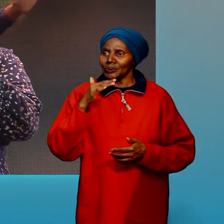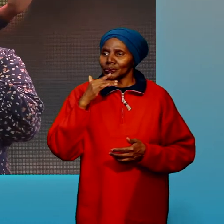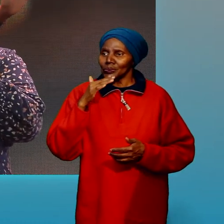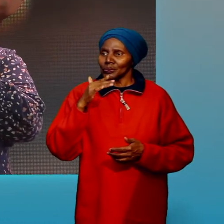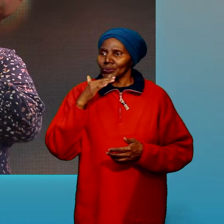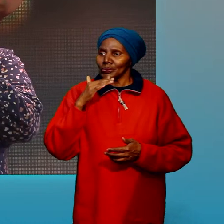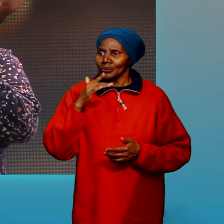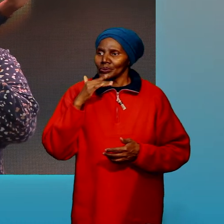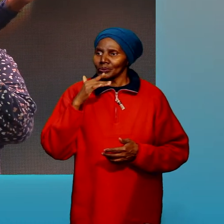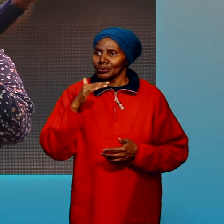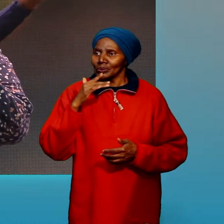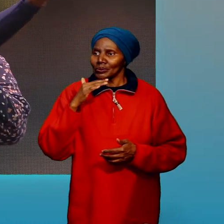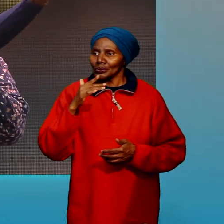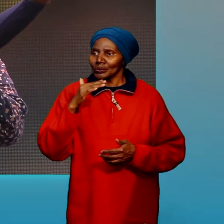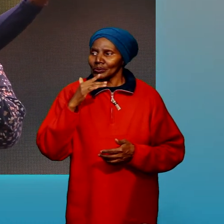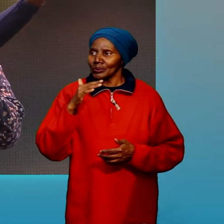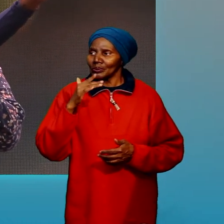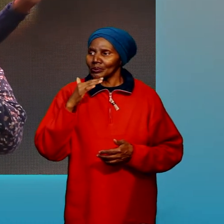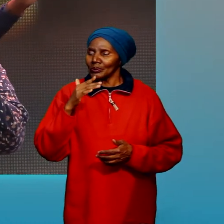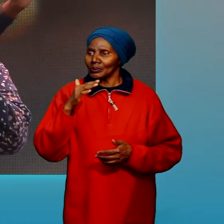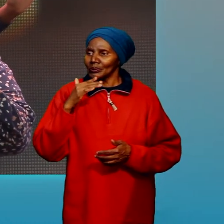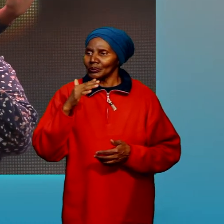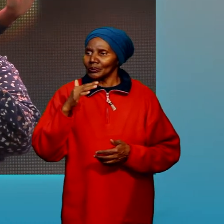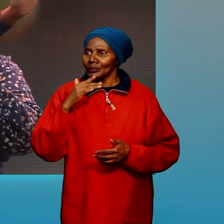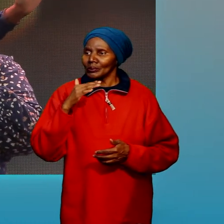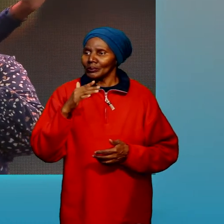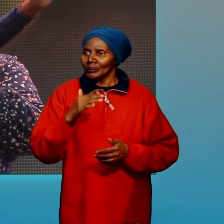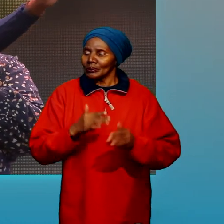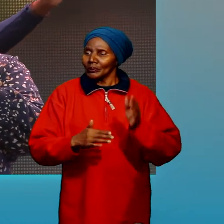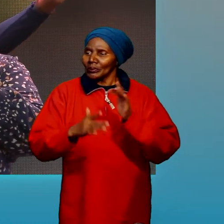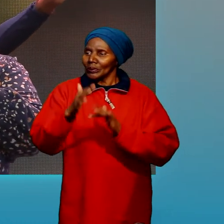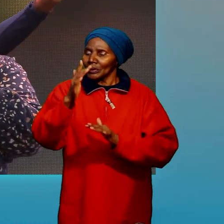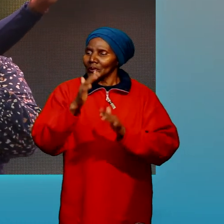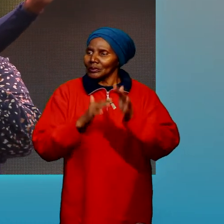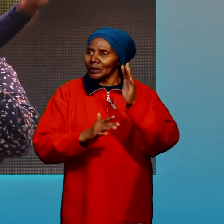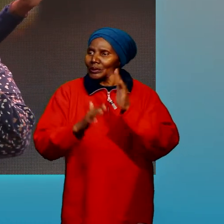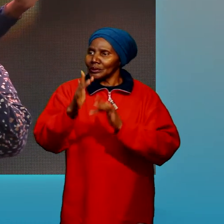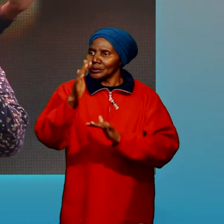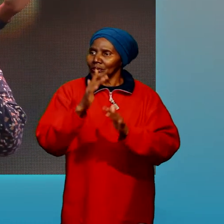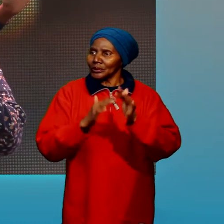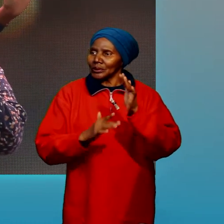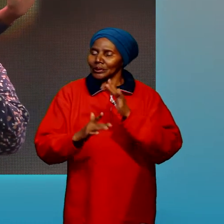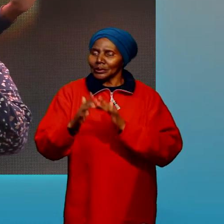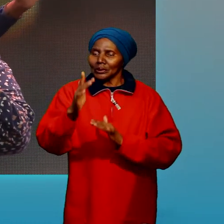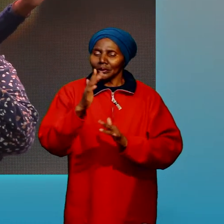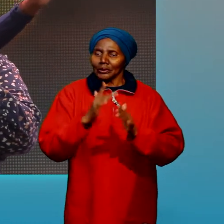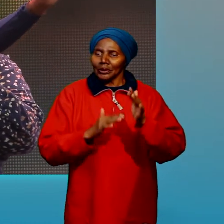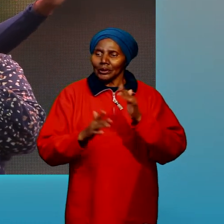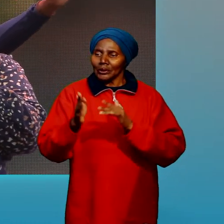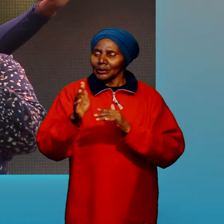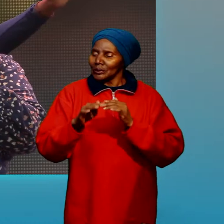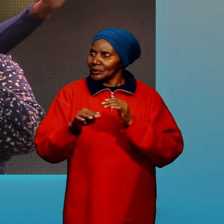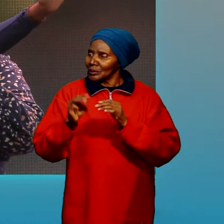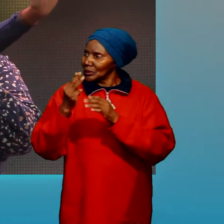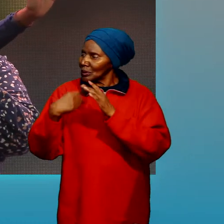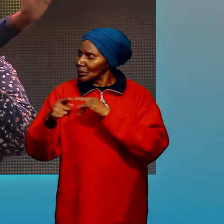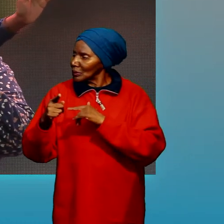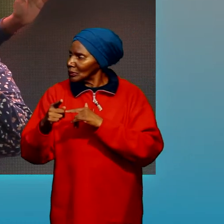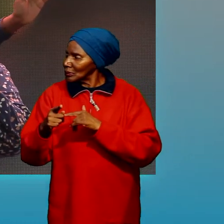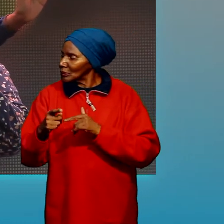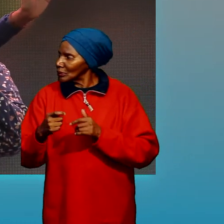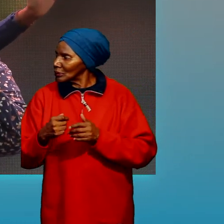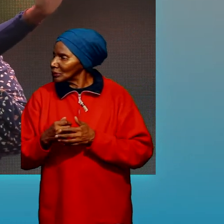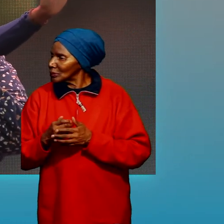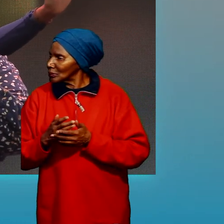fire of God, burn away every disease. Fire of God, burn away every disease. Fire of God, burn away every